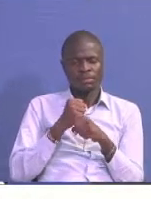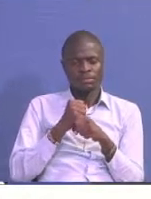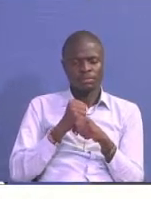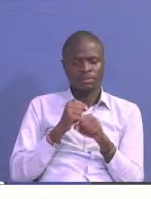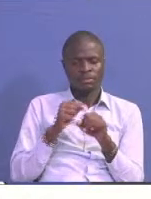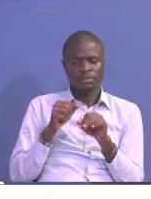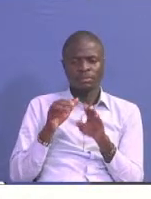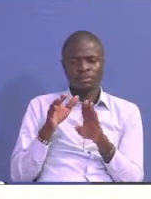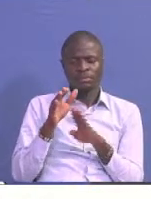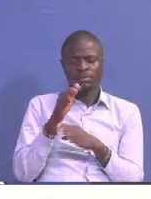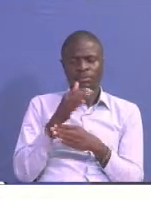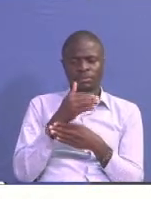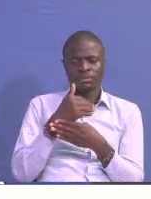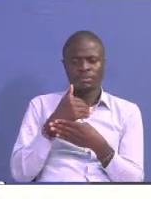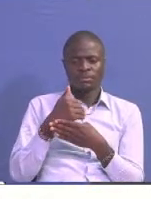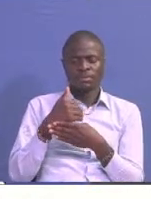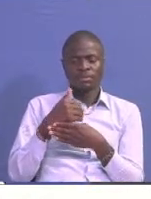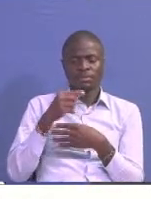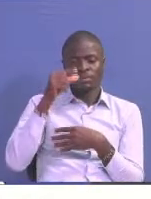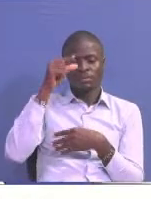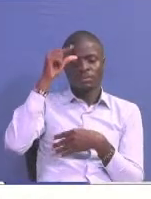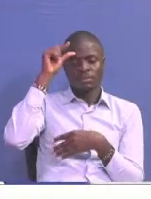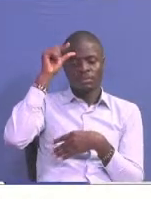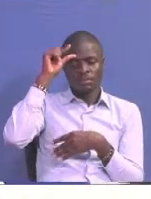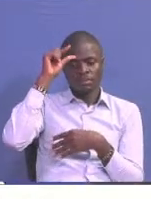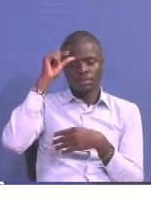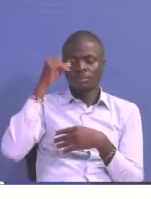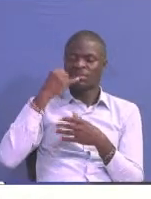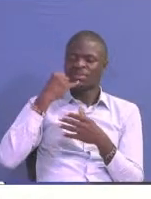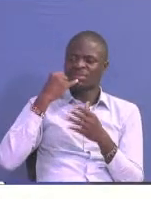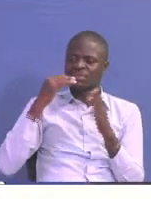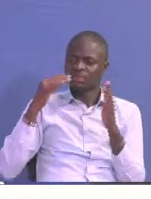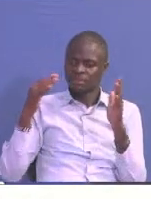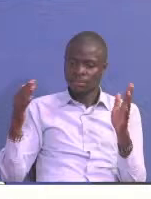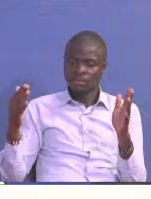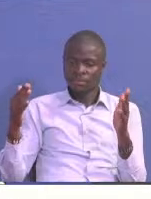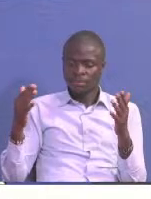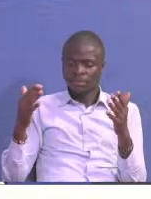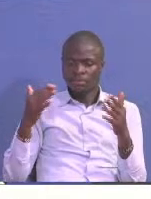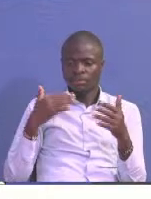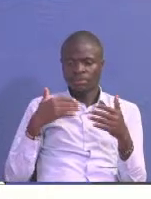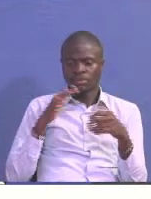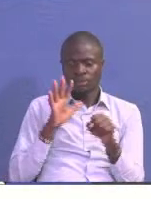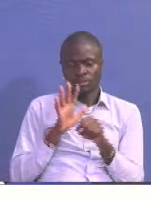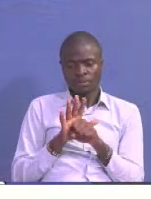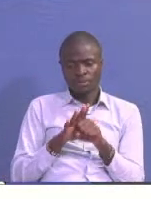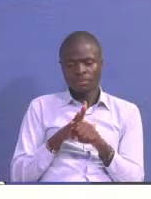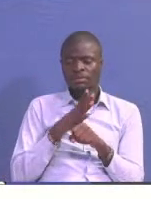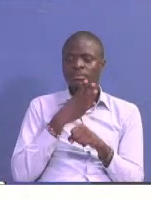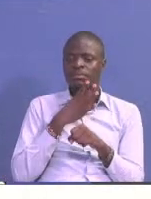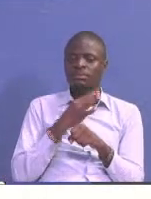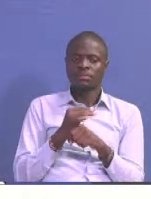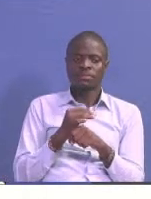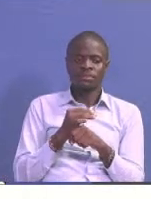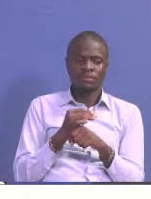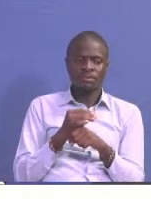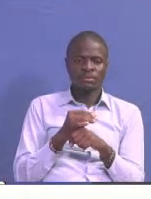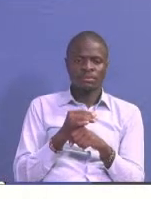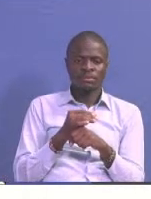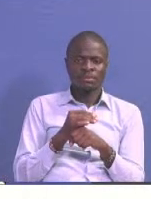Almost every, the government is big, it's very expansive. There are a lot of demand.